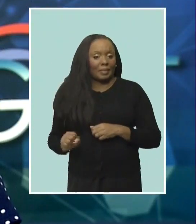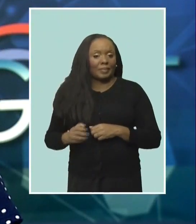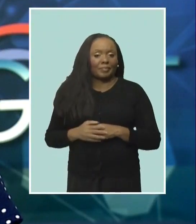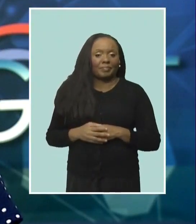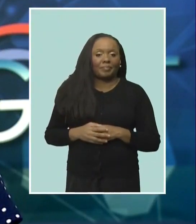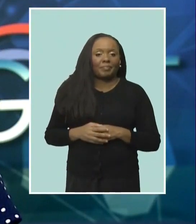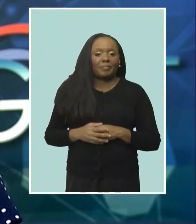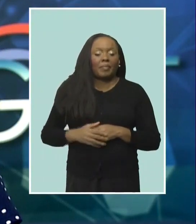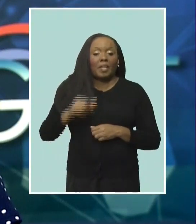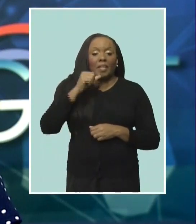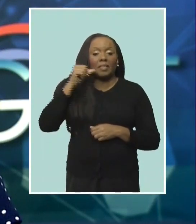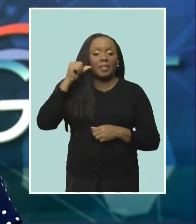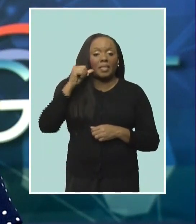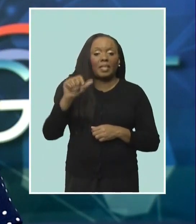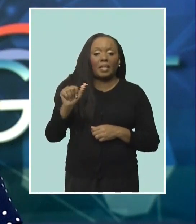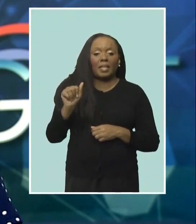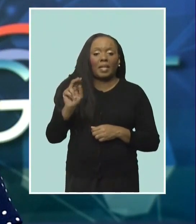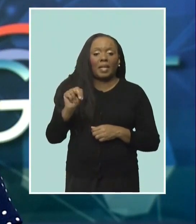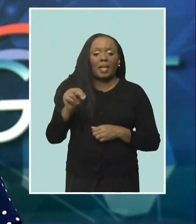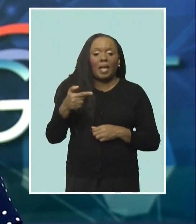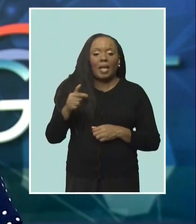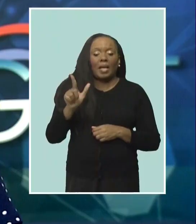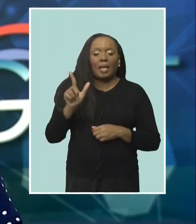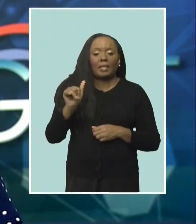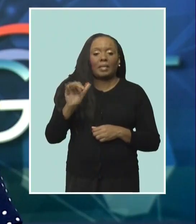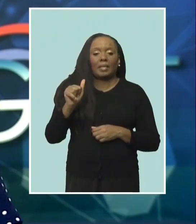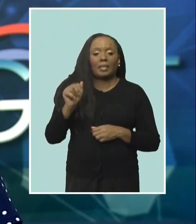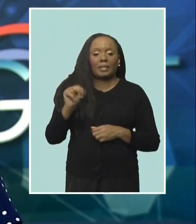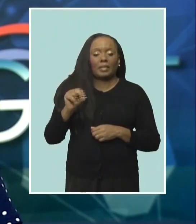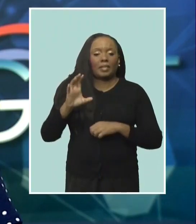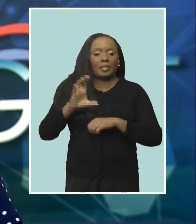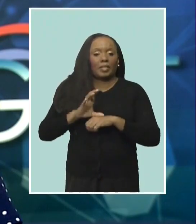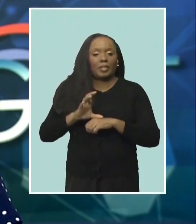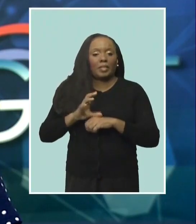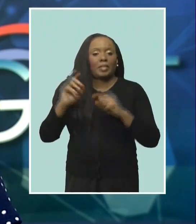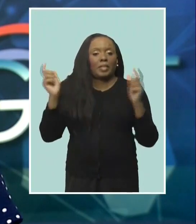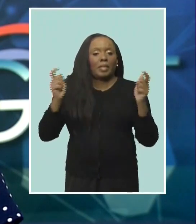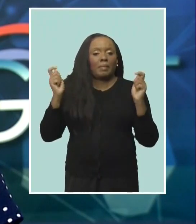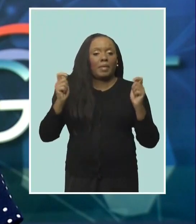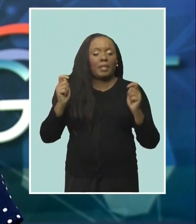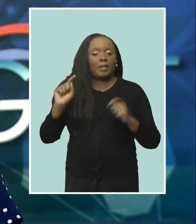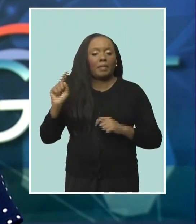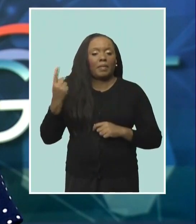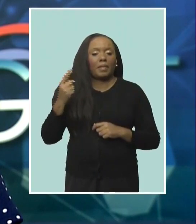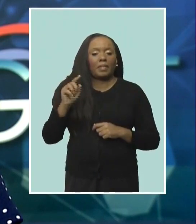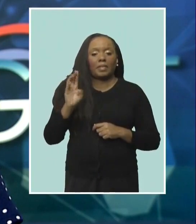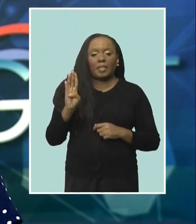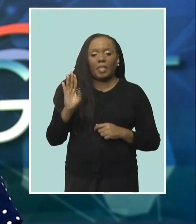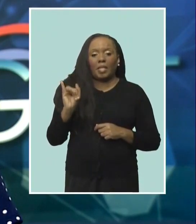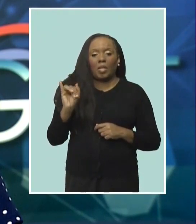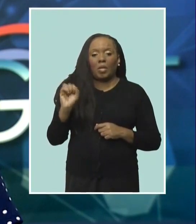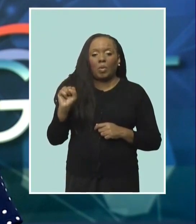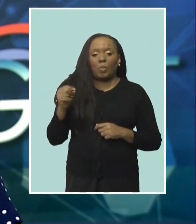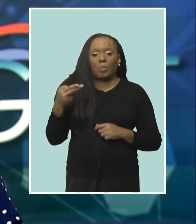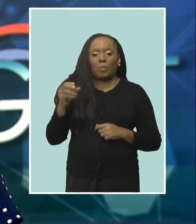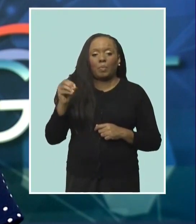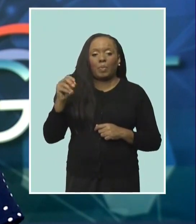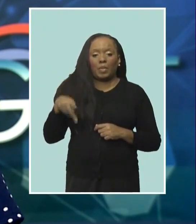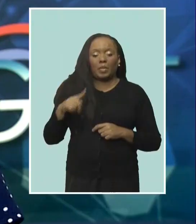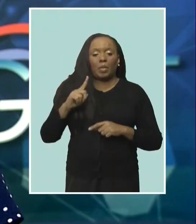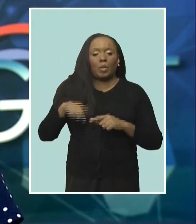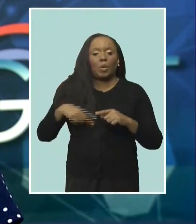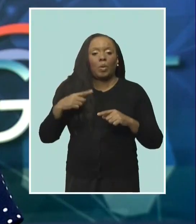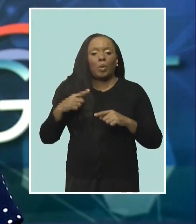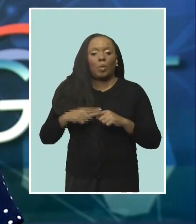Barbados yesterday celebrated the bicentenary of the arrival of the island's first bishop, the Right Reverend William Hart Coleridge.